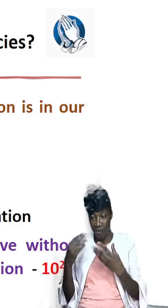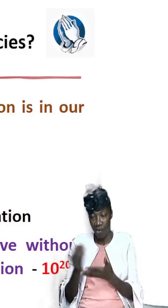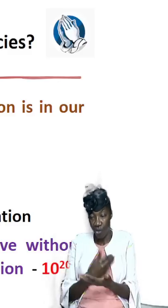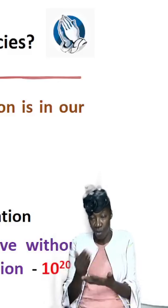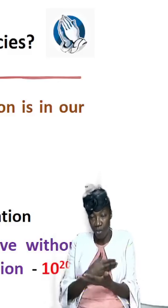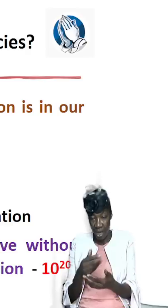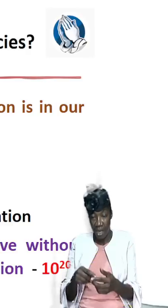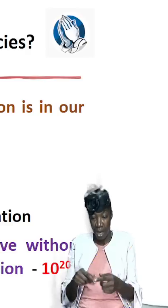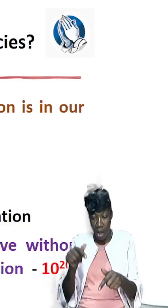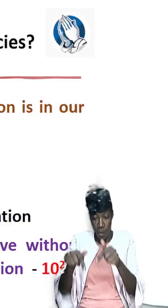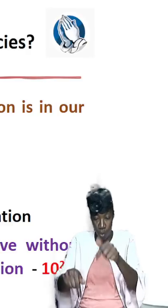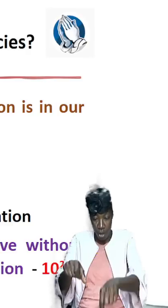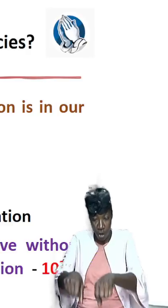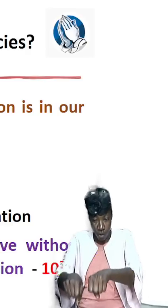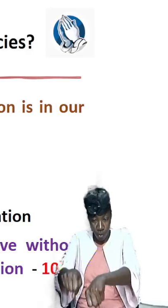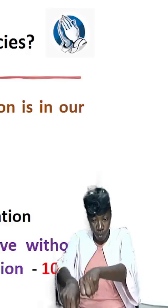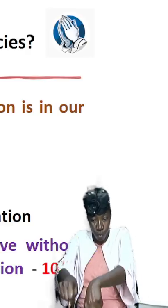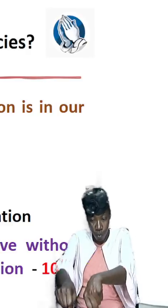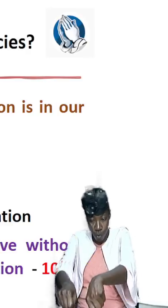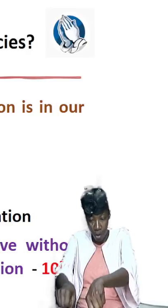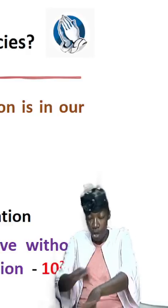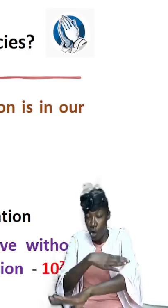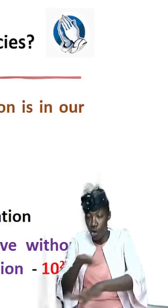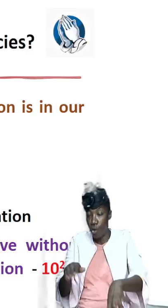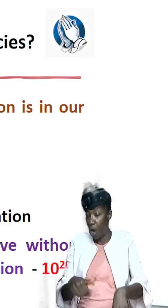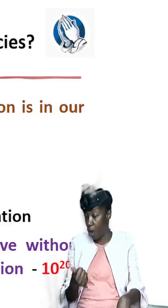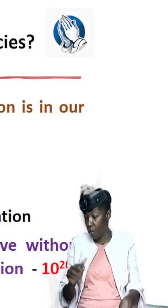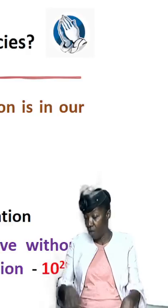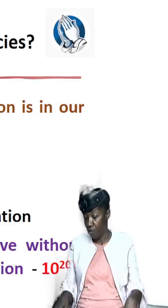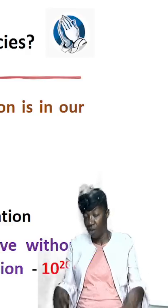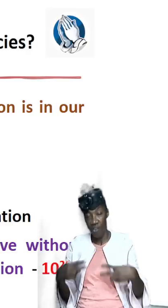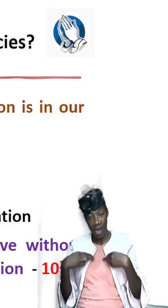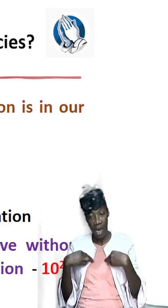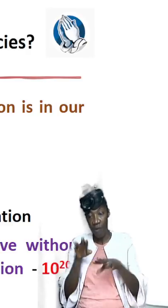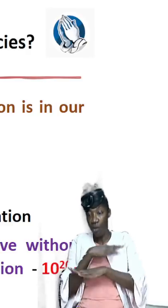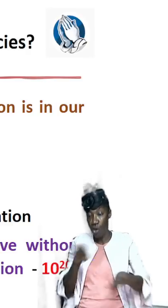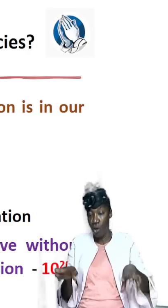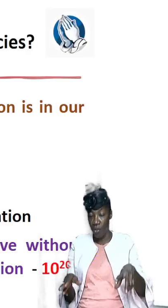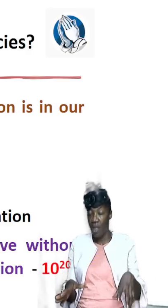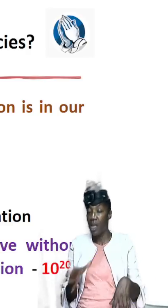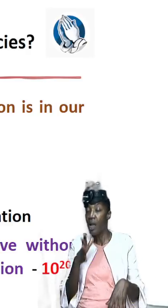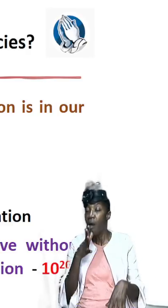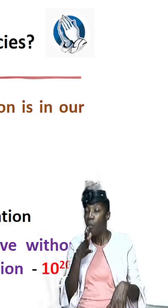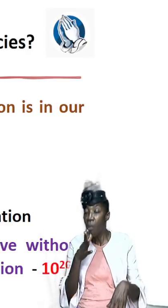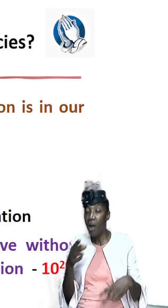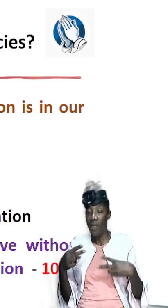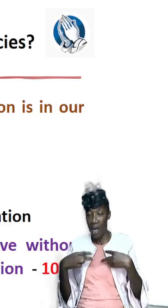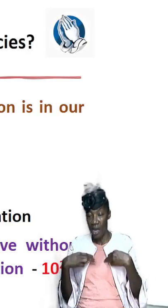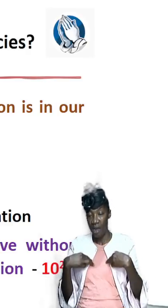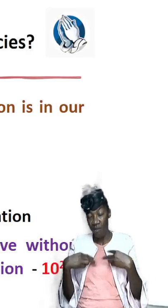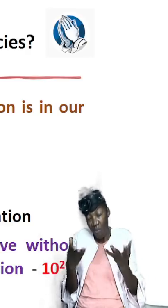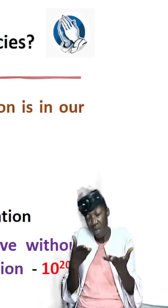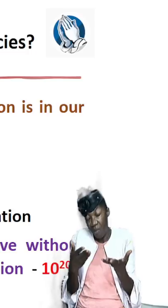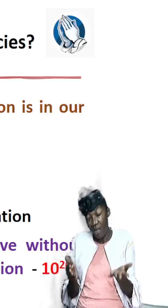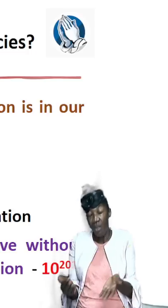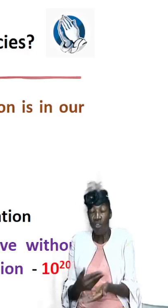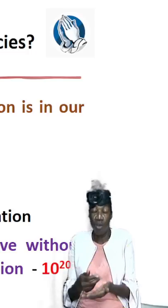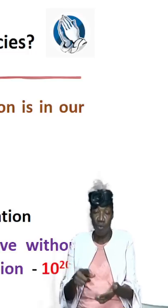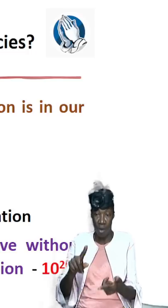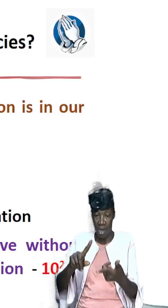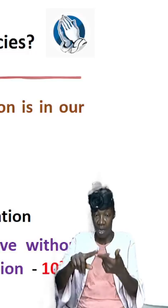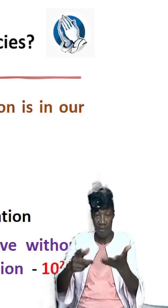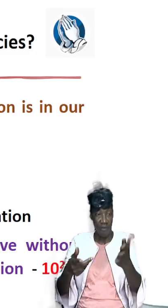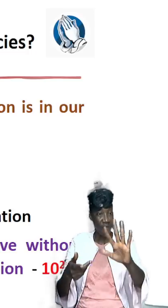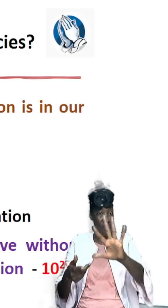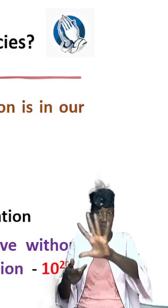that none of the other 100 children have, nothing that mommy or daddy has, but you see something with the toe, or something with the finger, or something